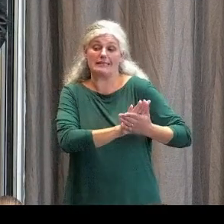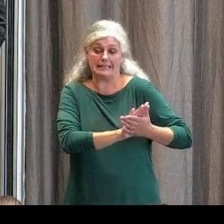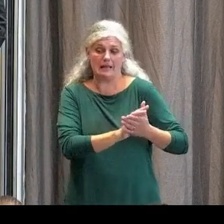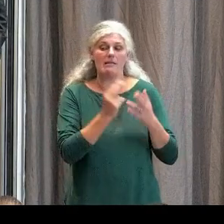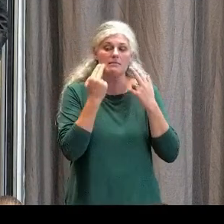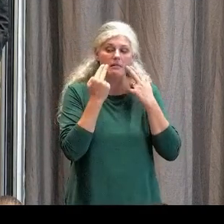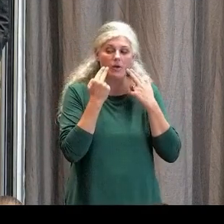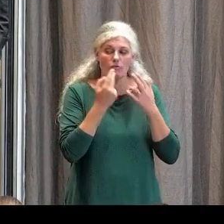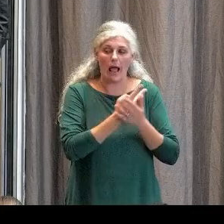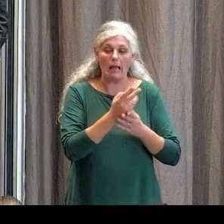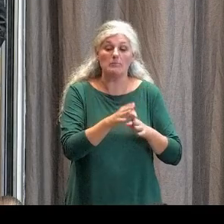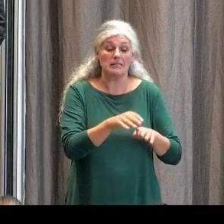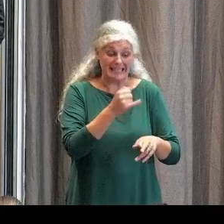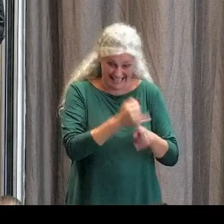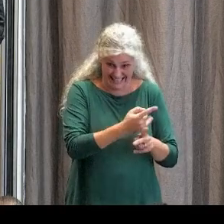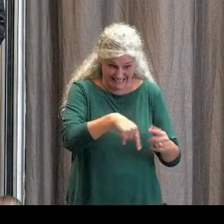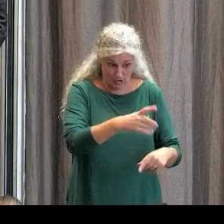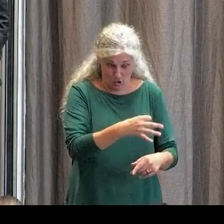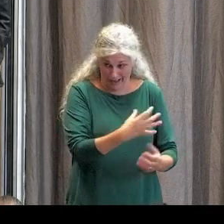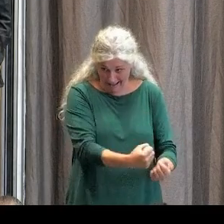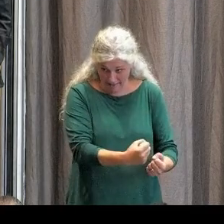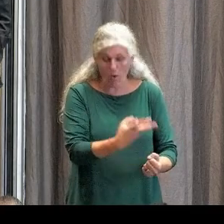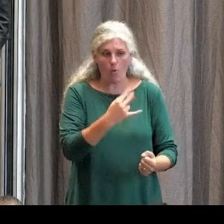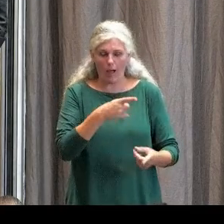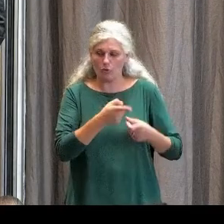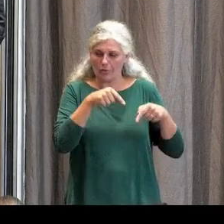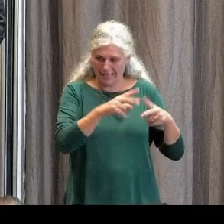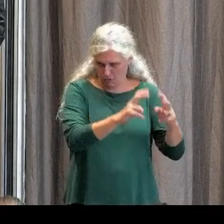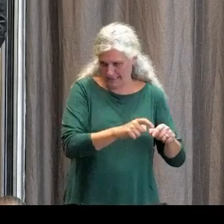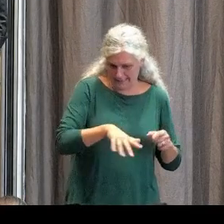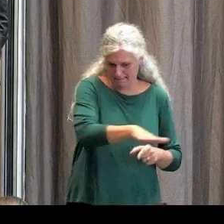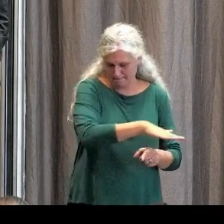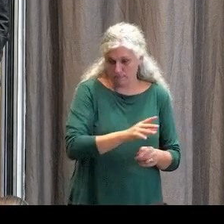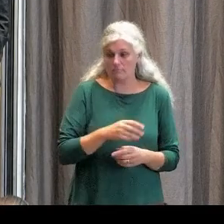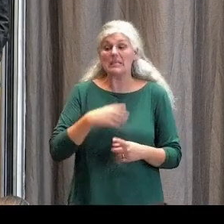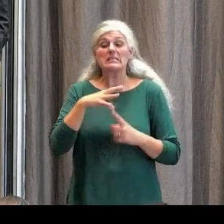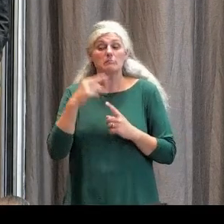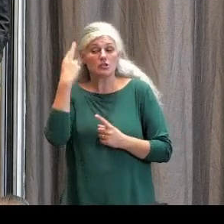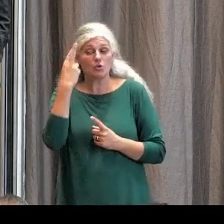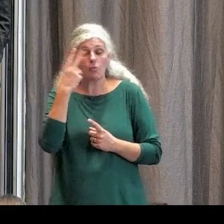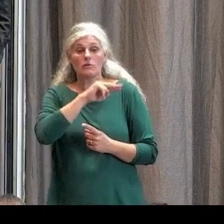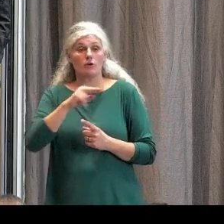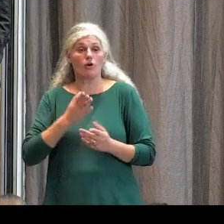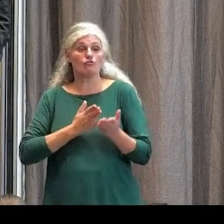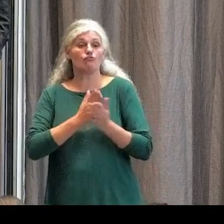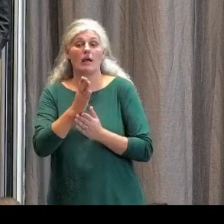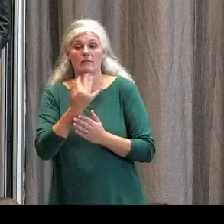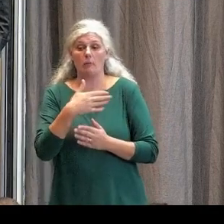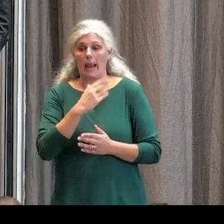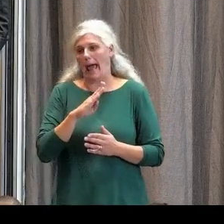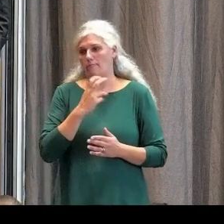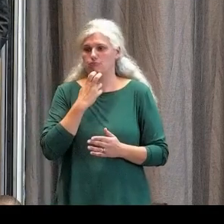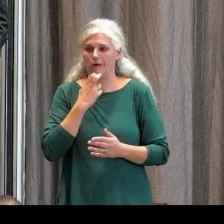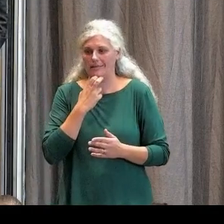epilepsy in dogs. And I'll tell you why we're doing that. There's a special reason why we didn't want to jump straight from the sort of the lab